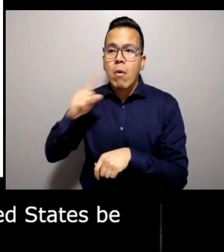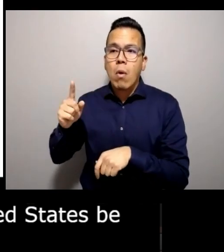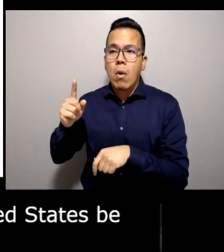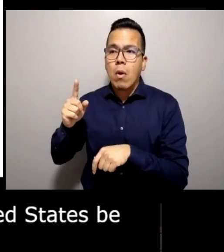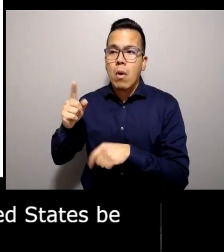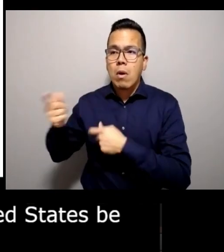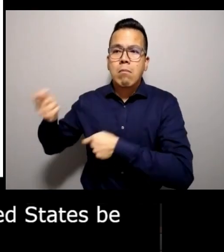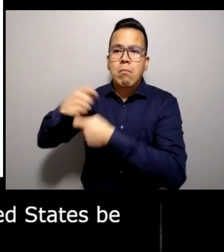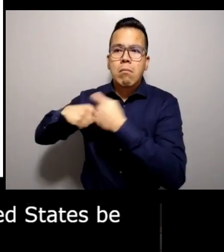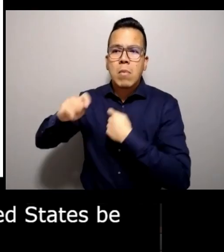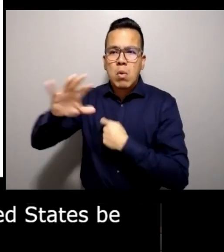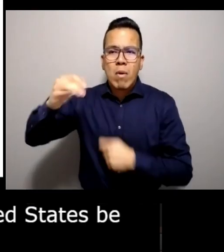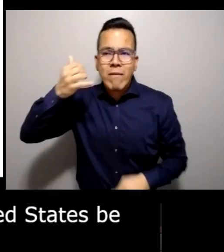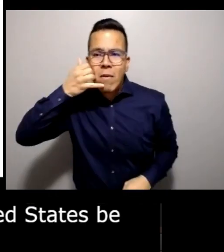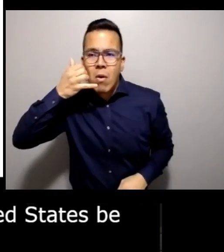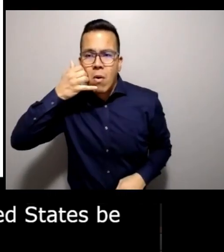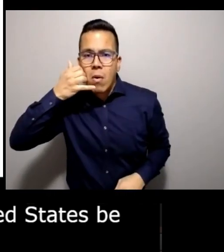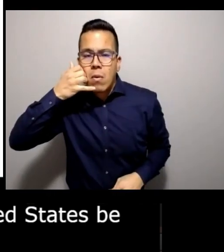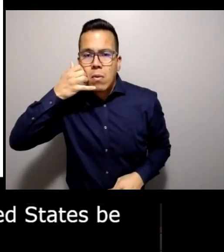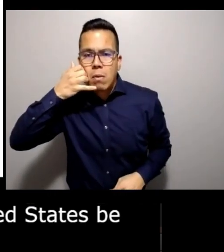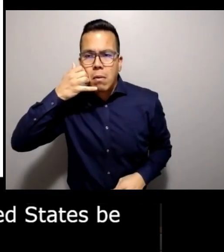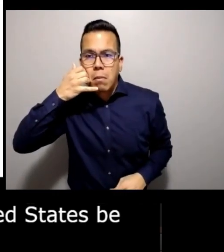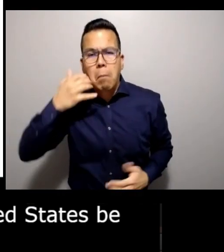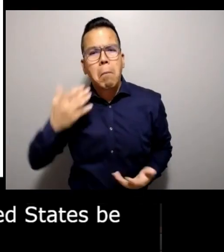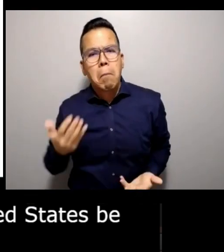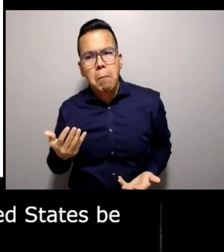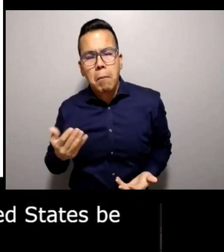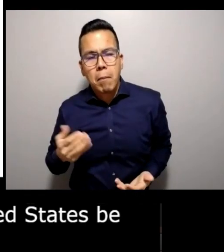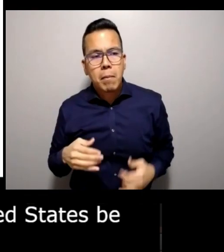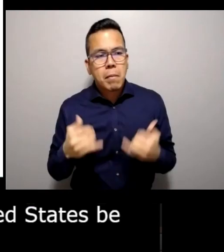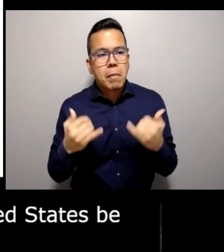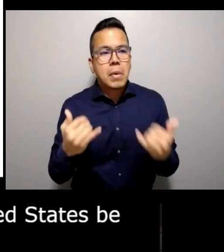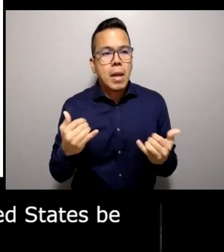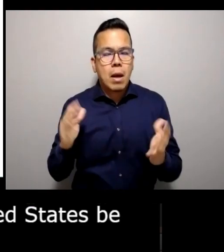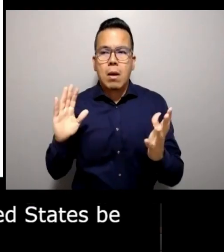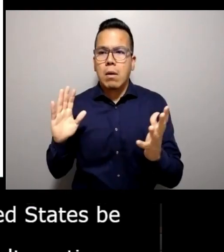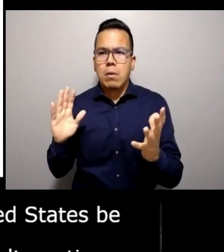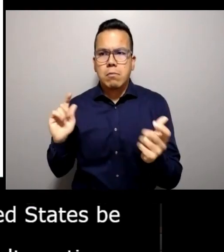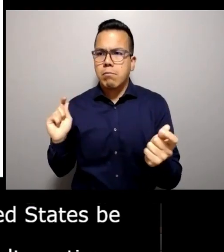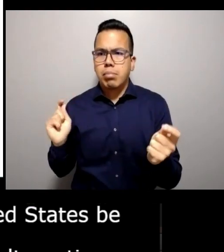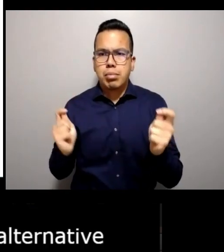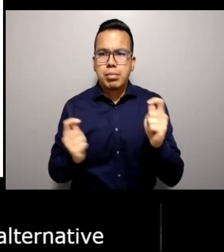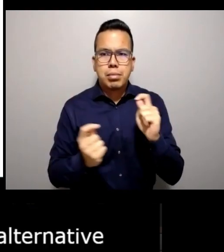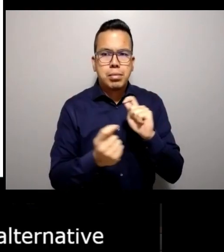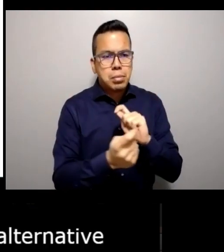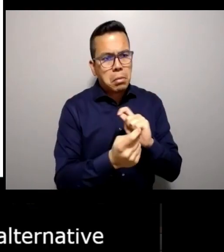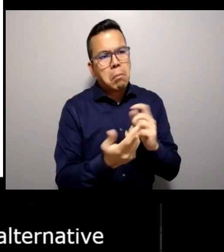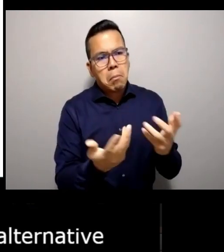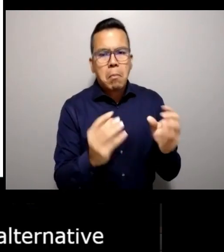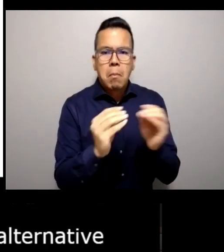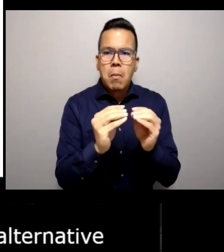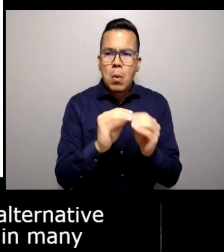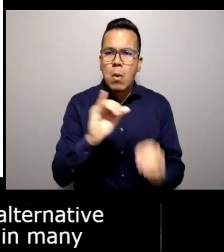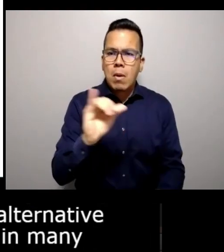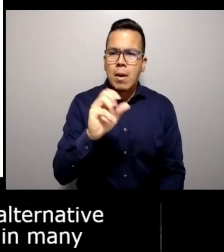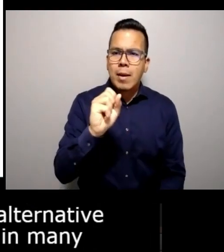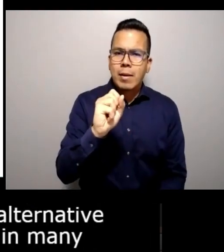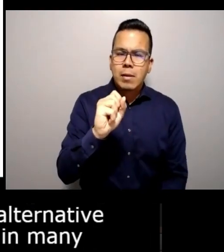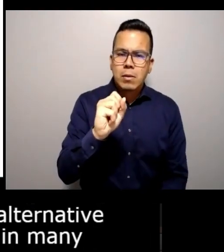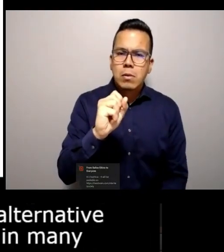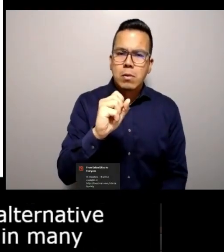and now is social media in many different ways. And of course, there are many platforms